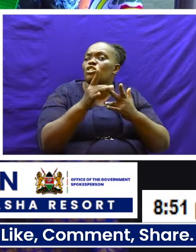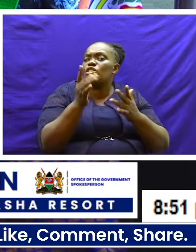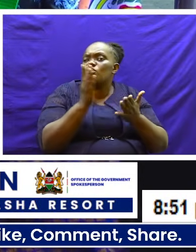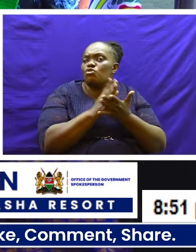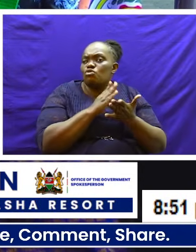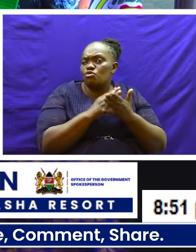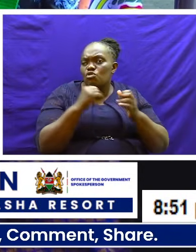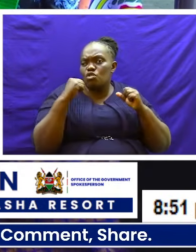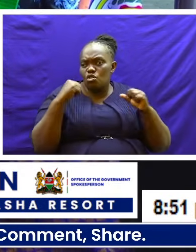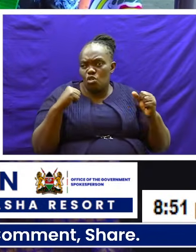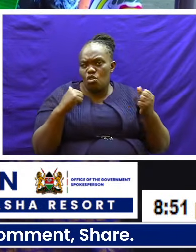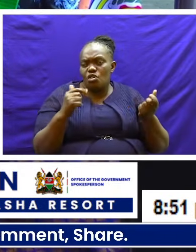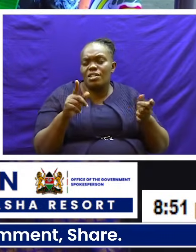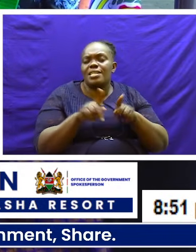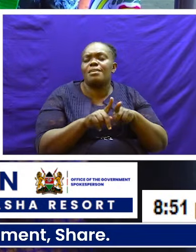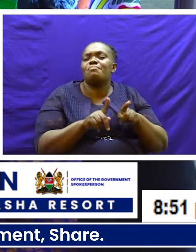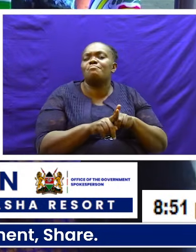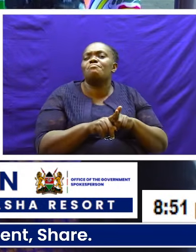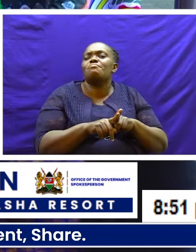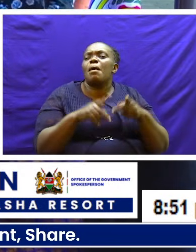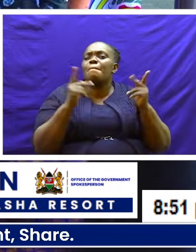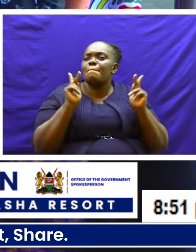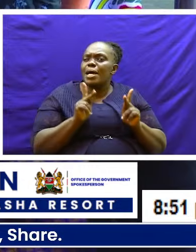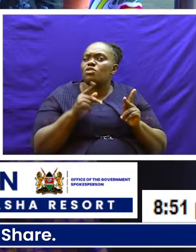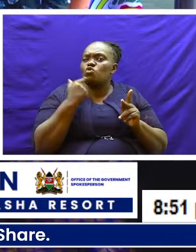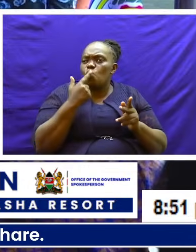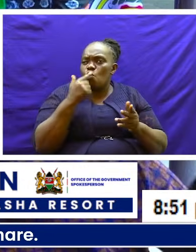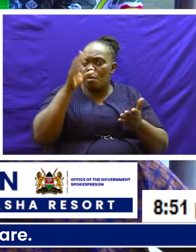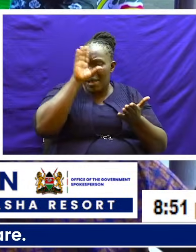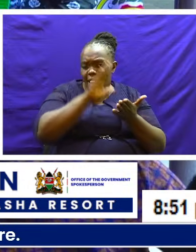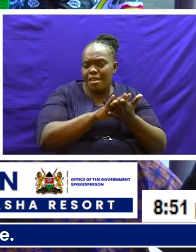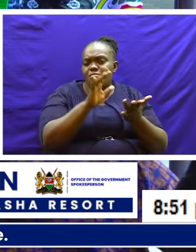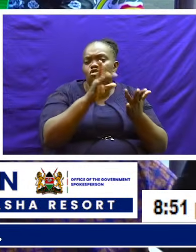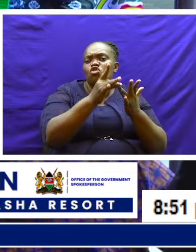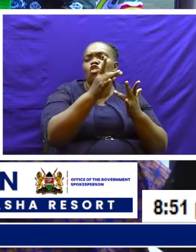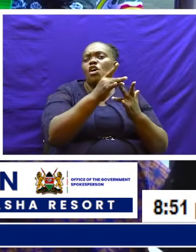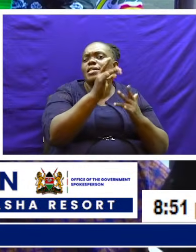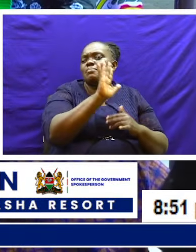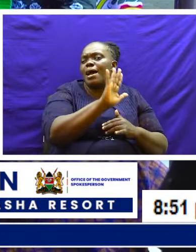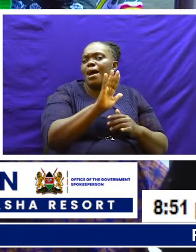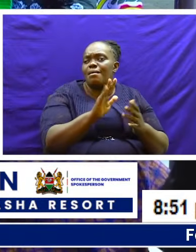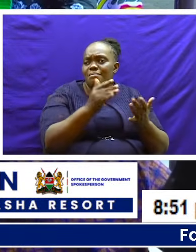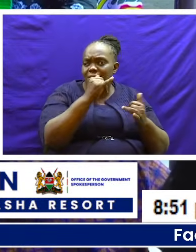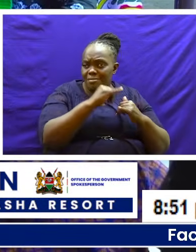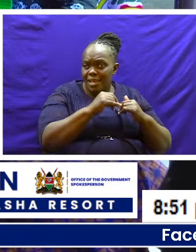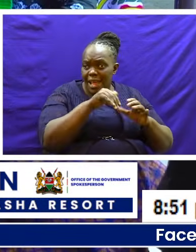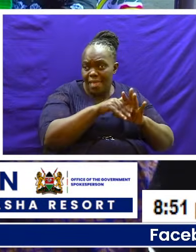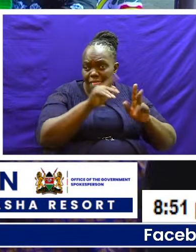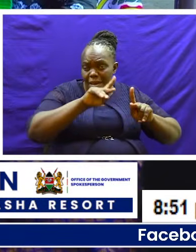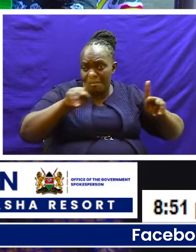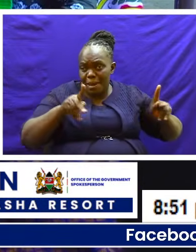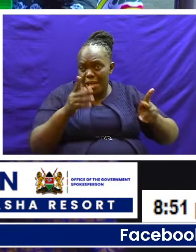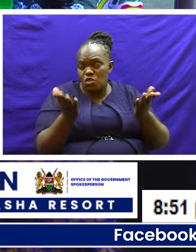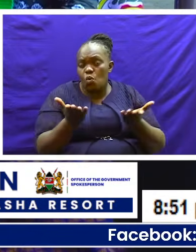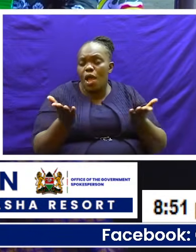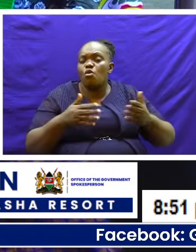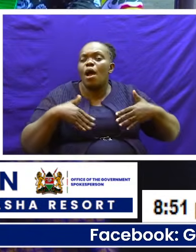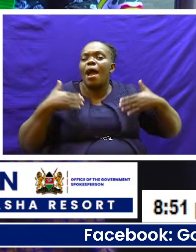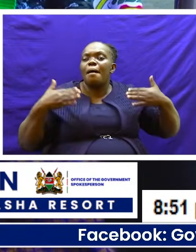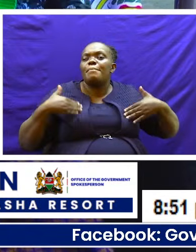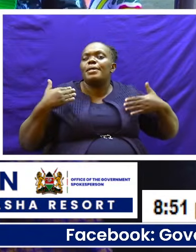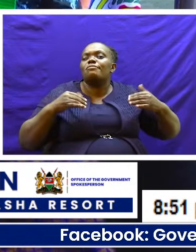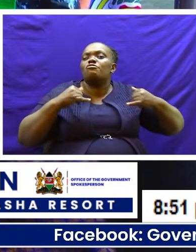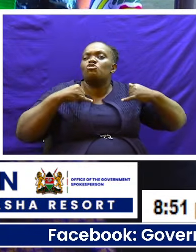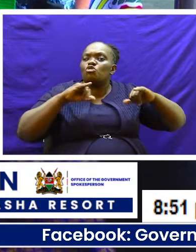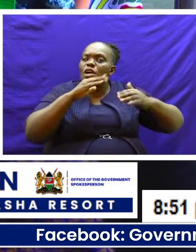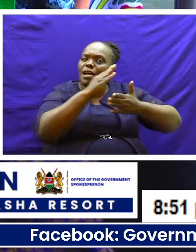a strong proponent of so that you're not choice. condemned. So that you end up in the place where you are happy, you try